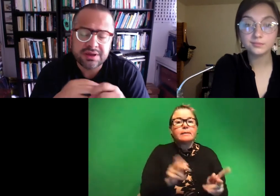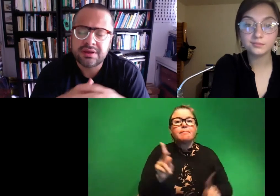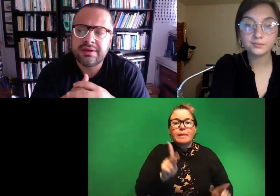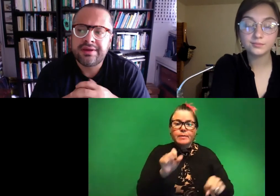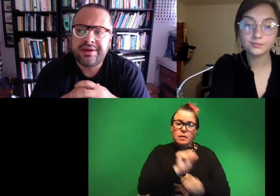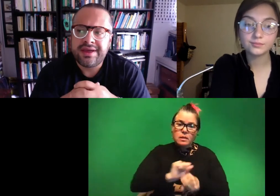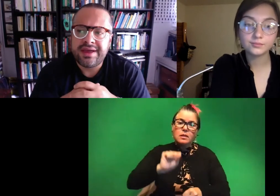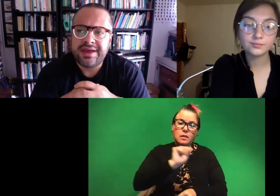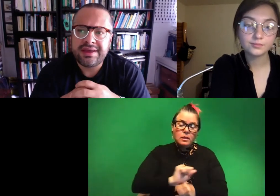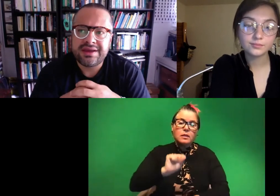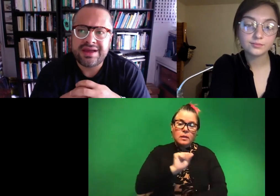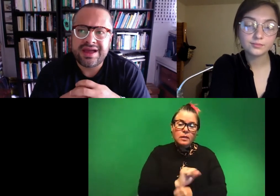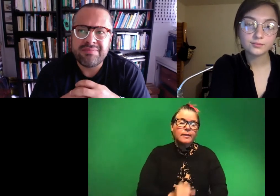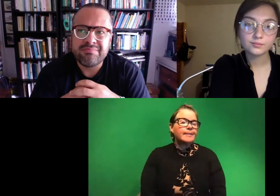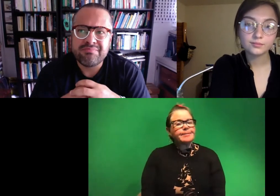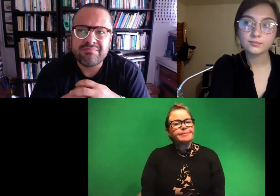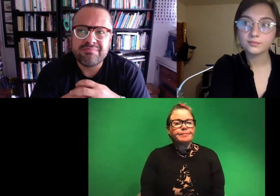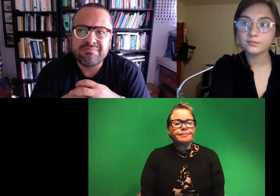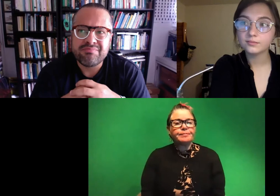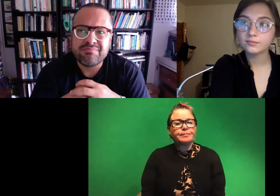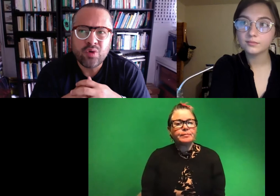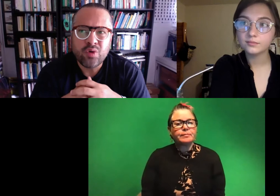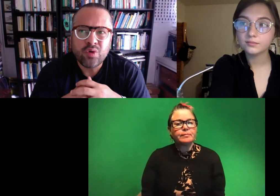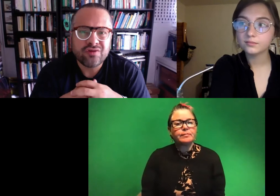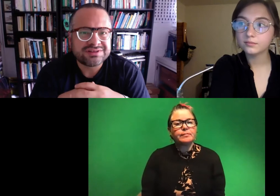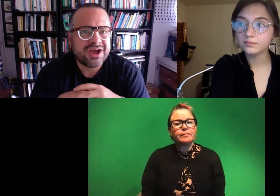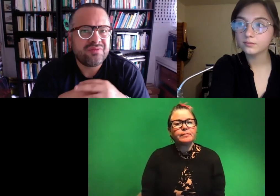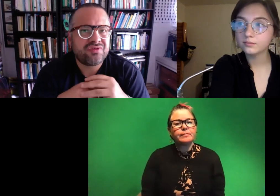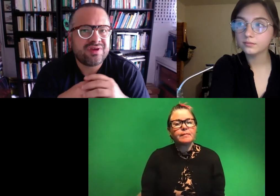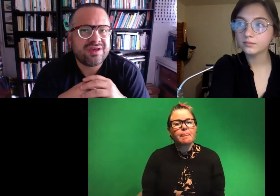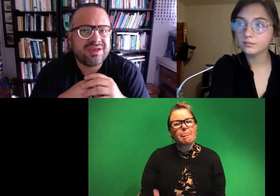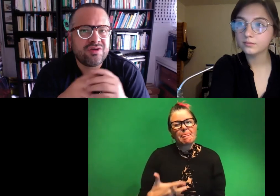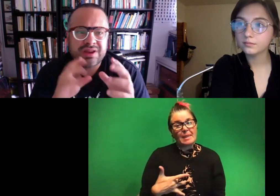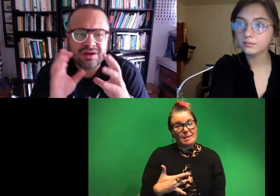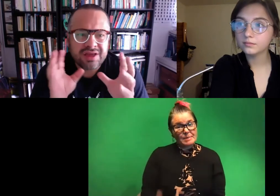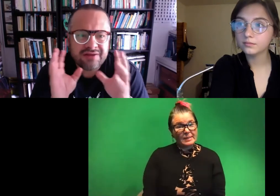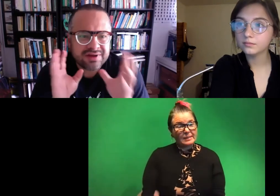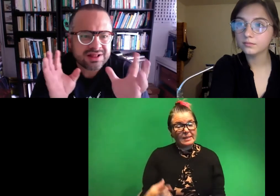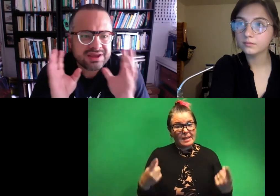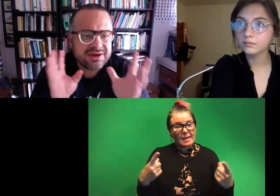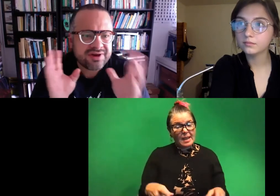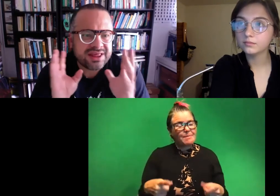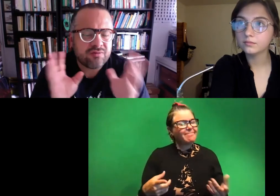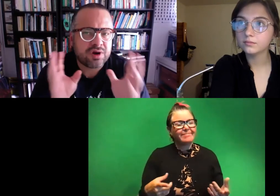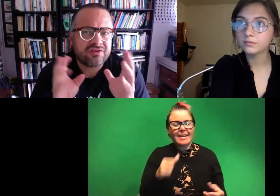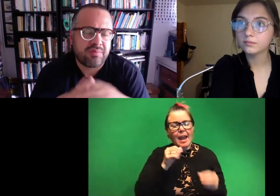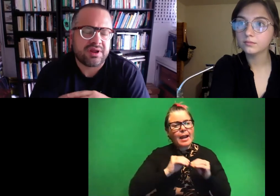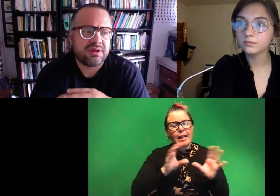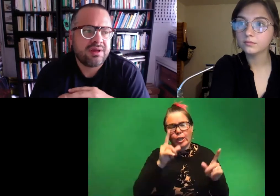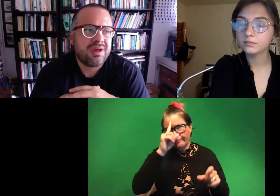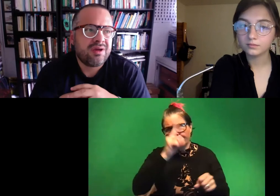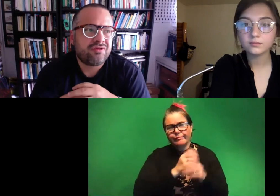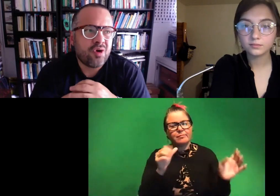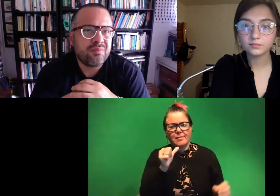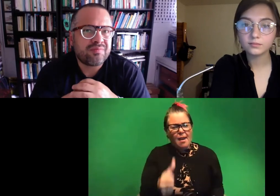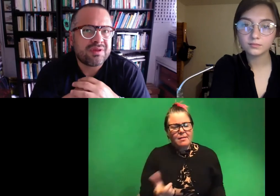working. And most of the times you cannot have a clear idea what is happening.